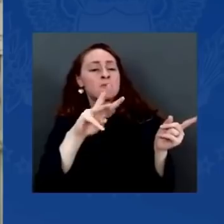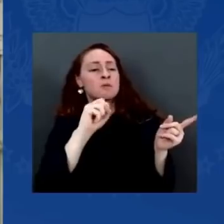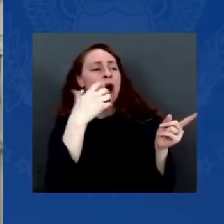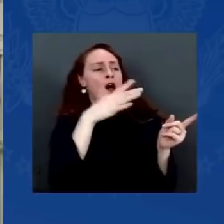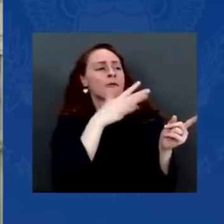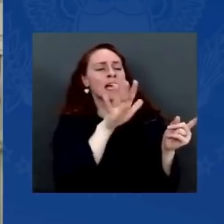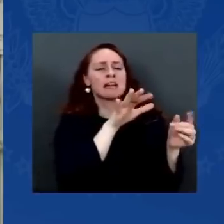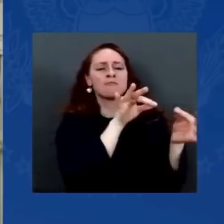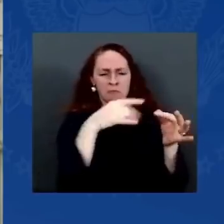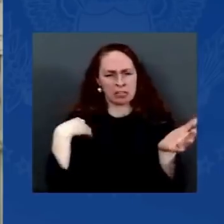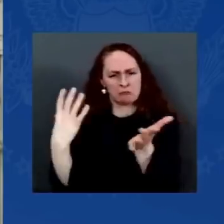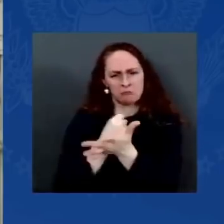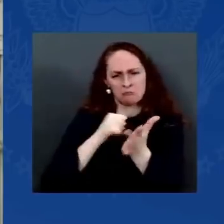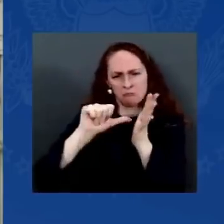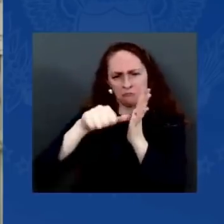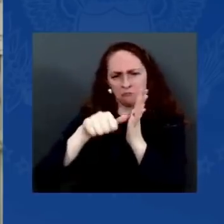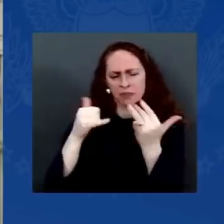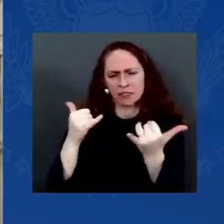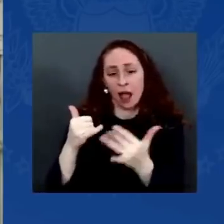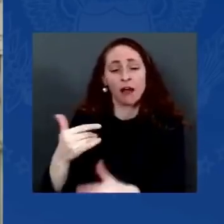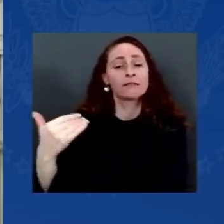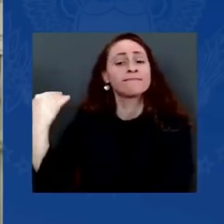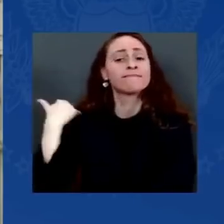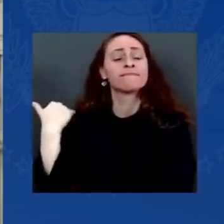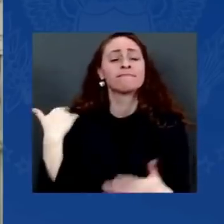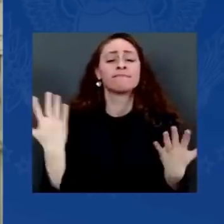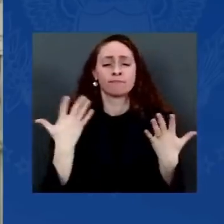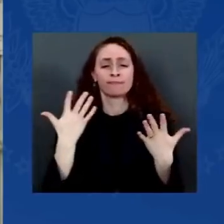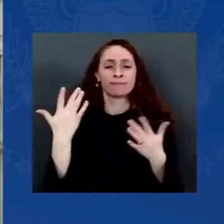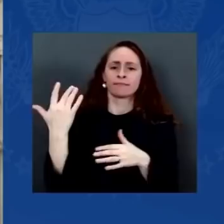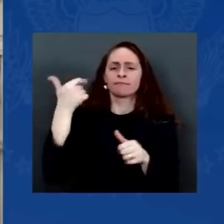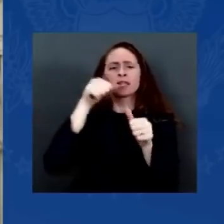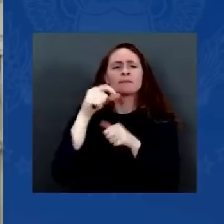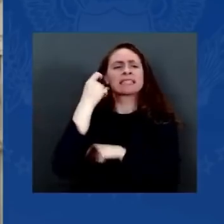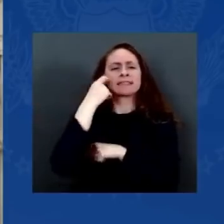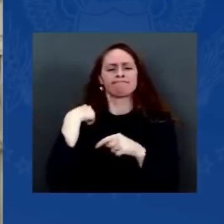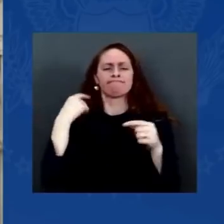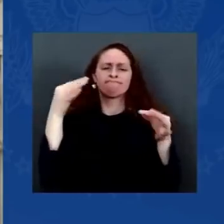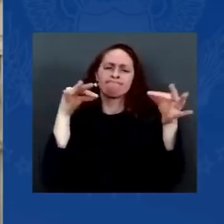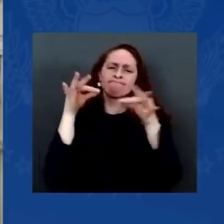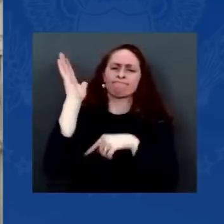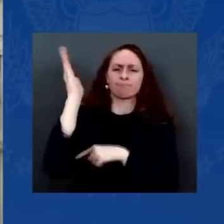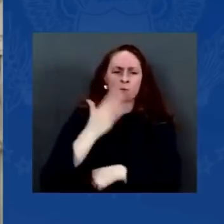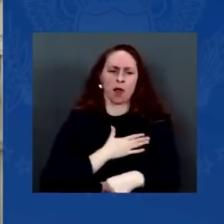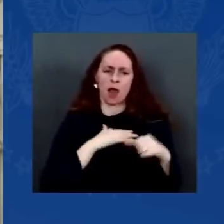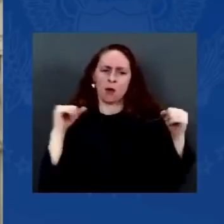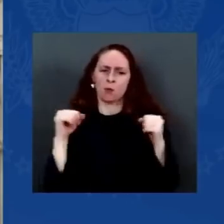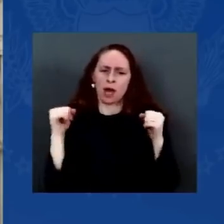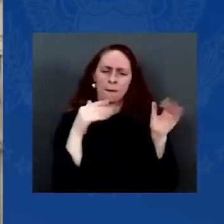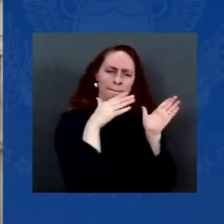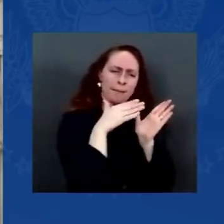winter that prepared us for this moment. Today, we're making the plan even stronger.